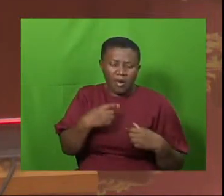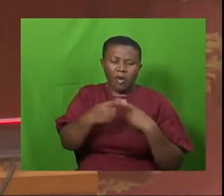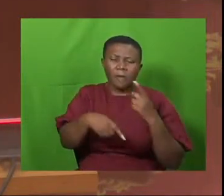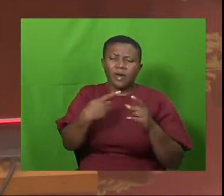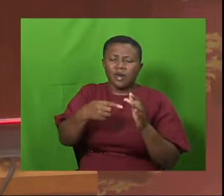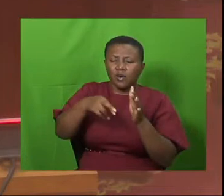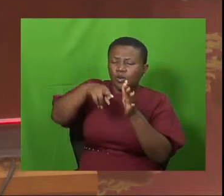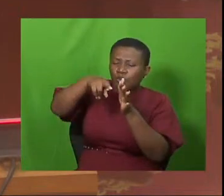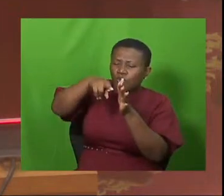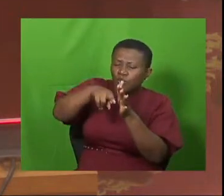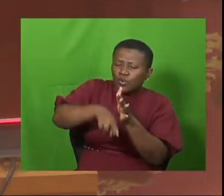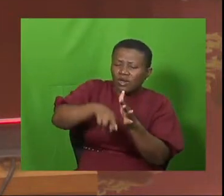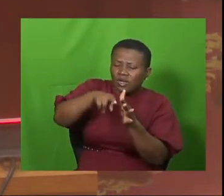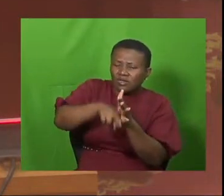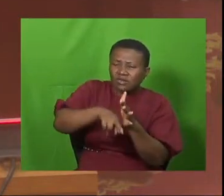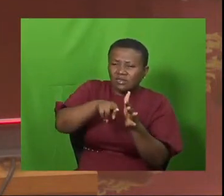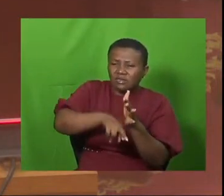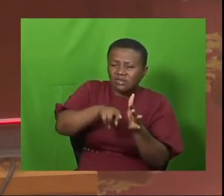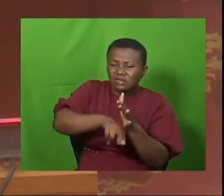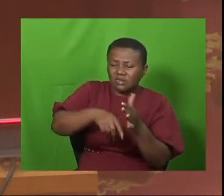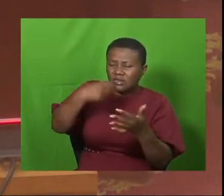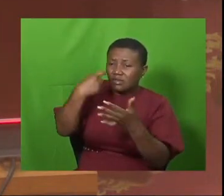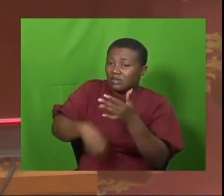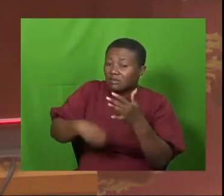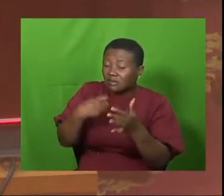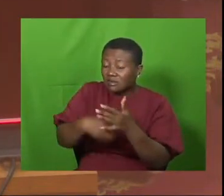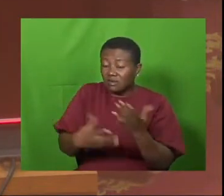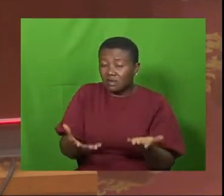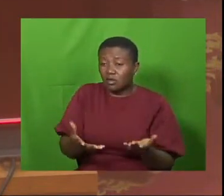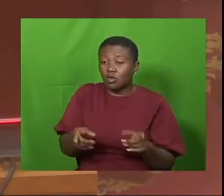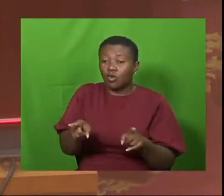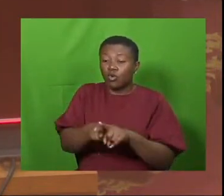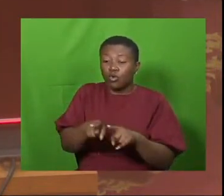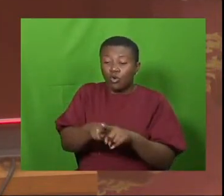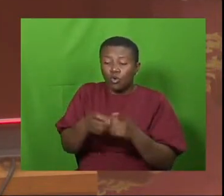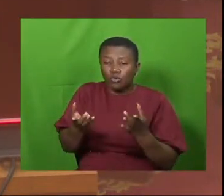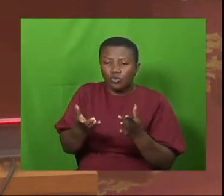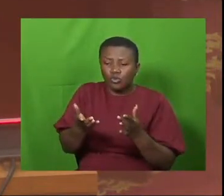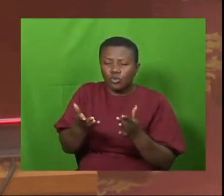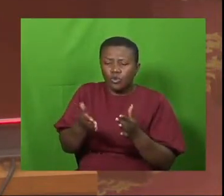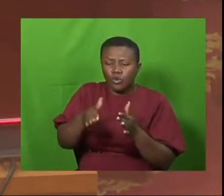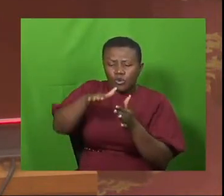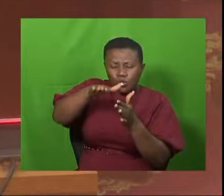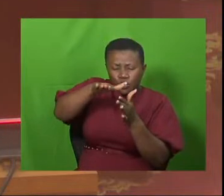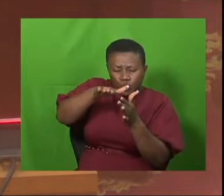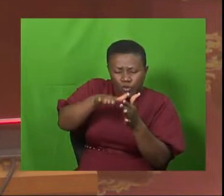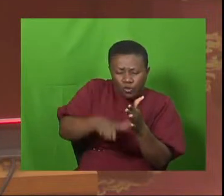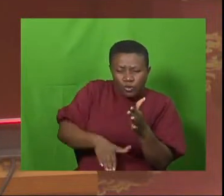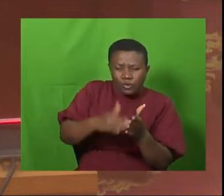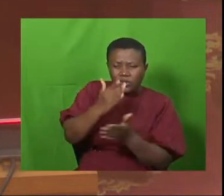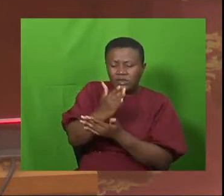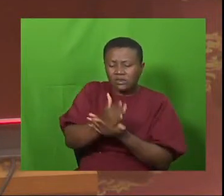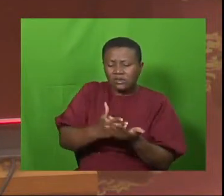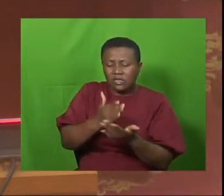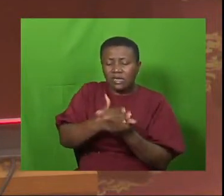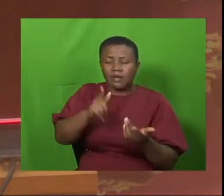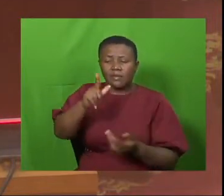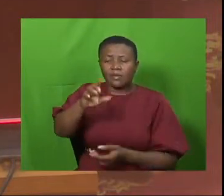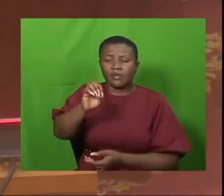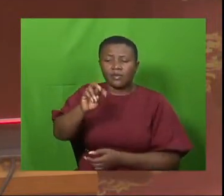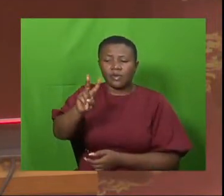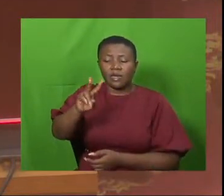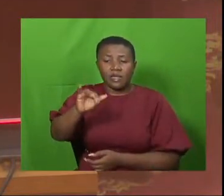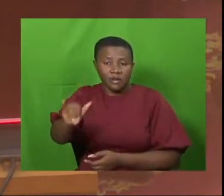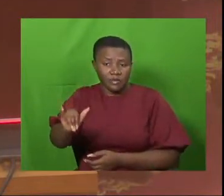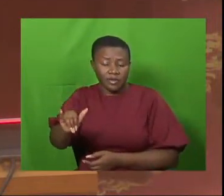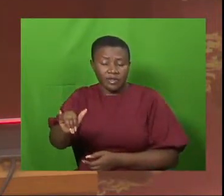in taxes as well as waiver of certain levies that the NPC had imposed